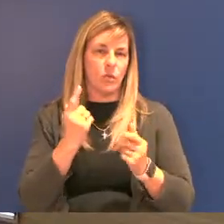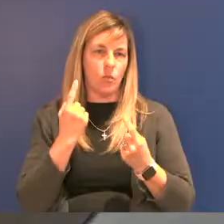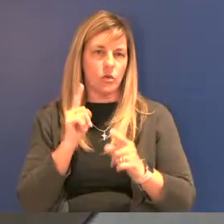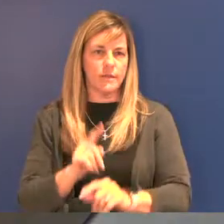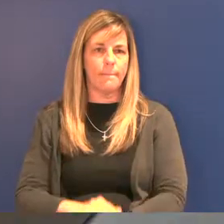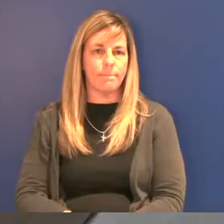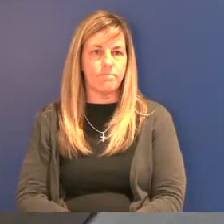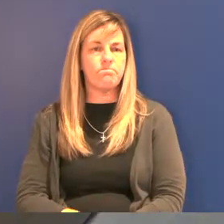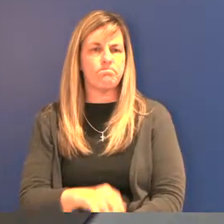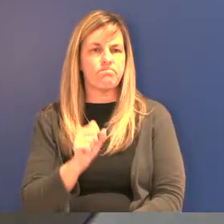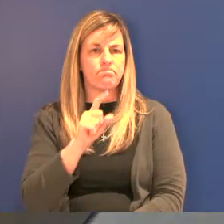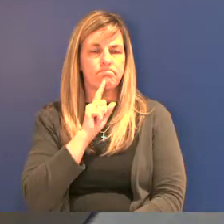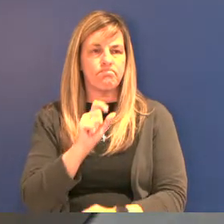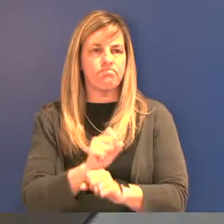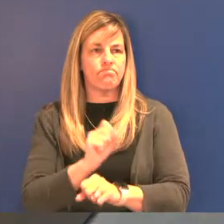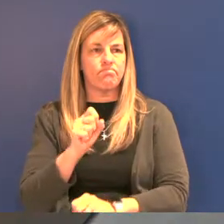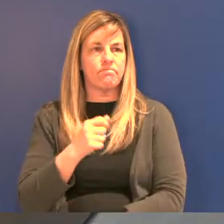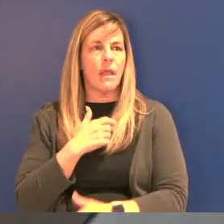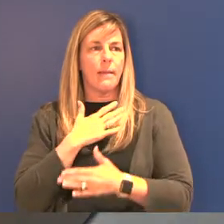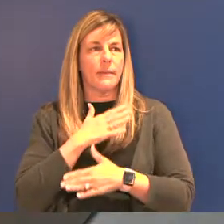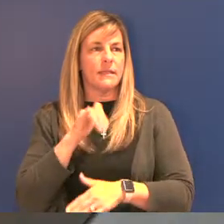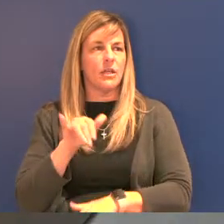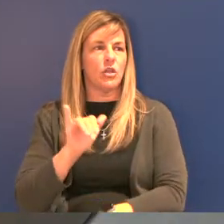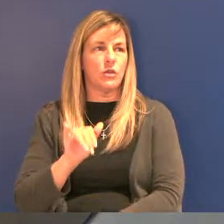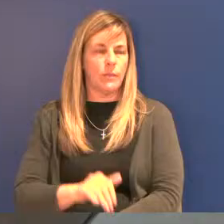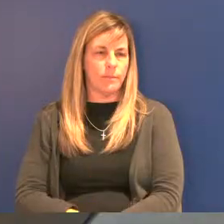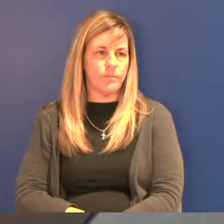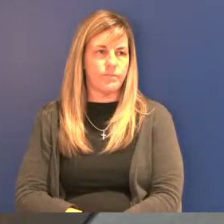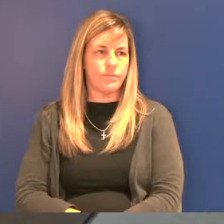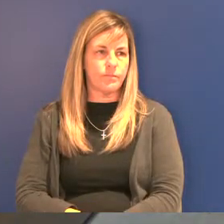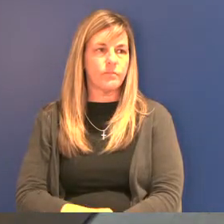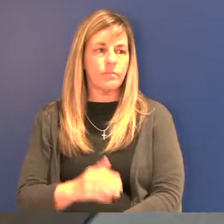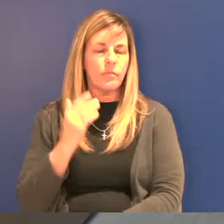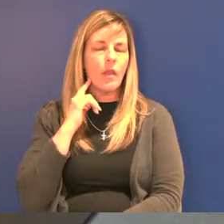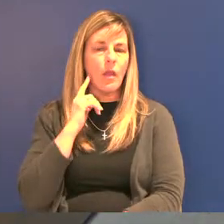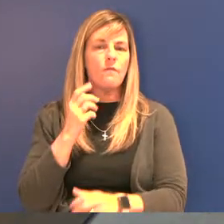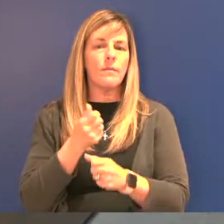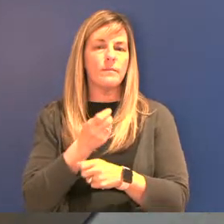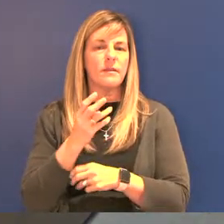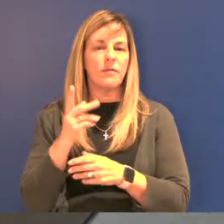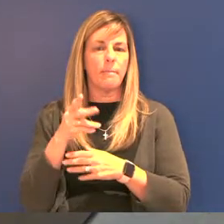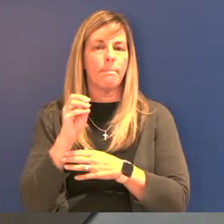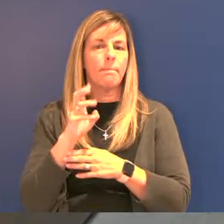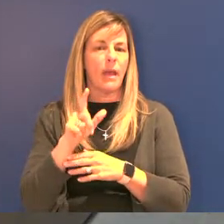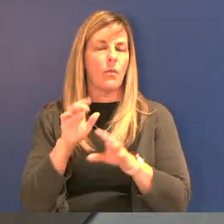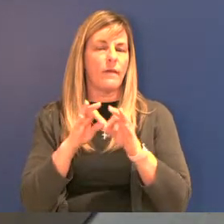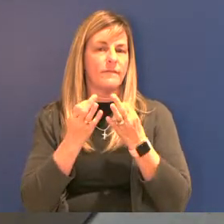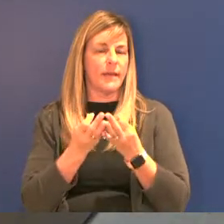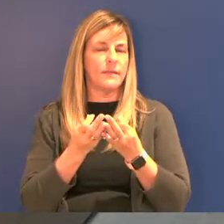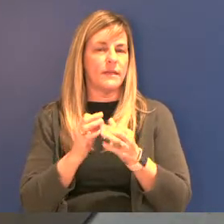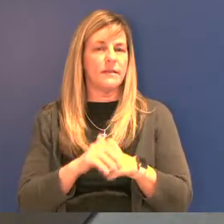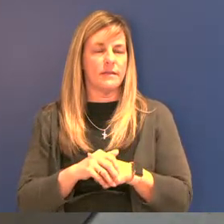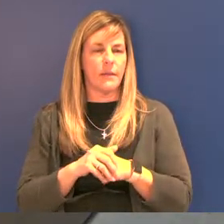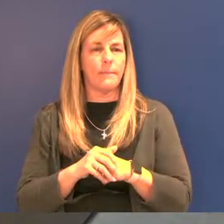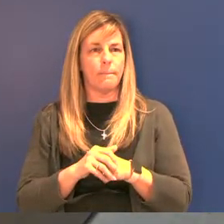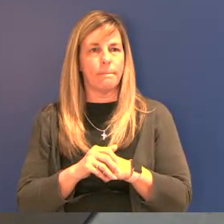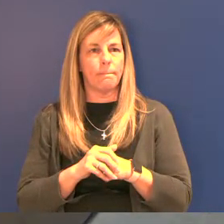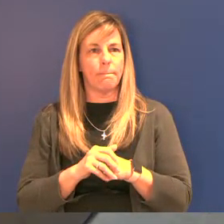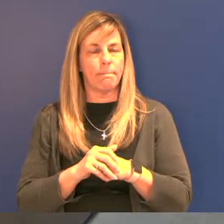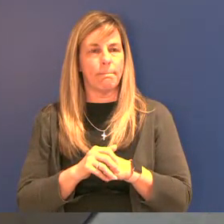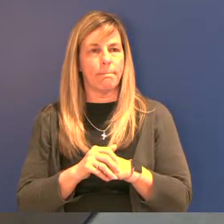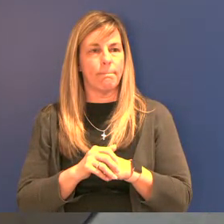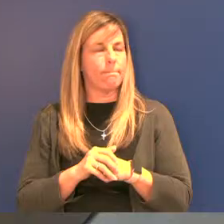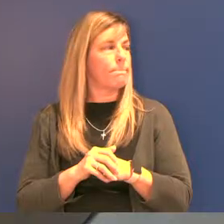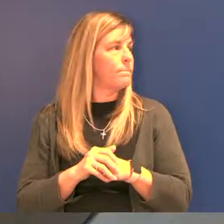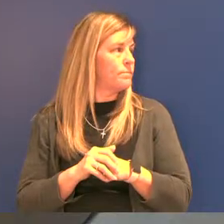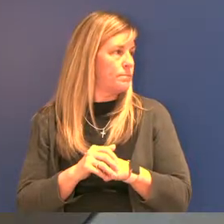you, sir. Yeah, I appreciate that too, because I've heard from some Powell families about that as well. Ms. Bike?